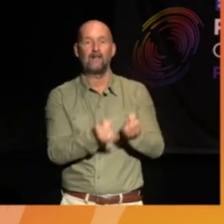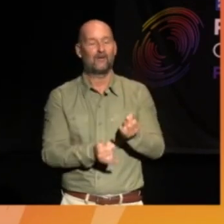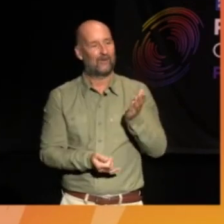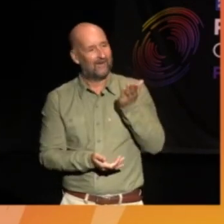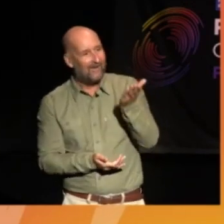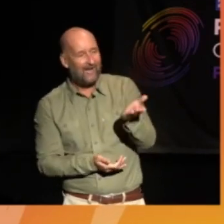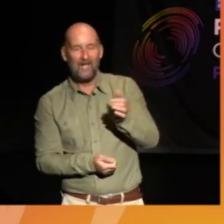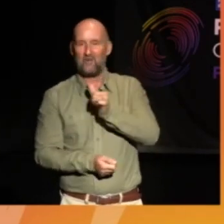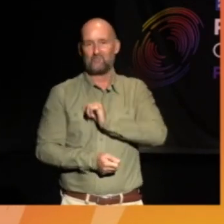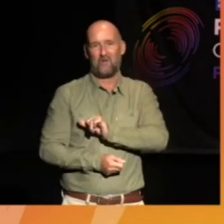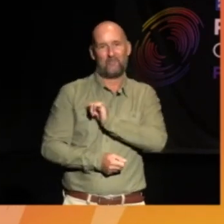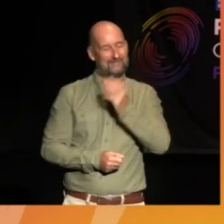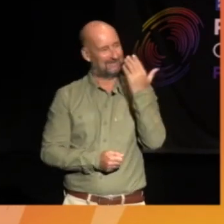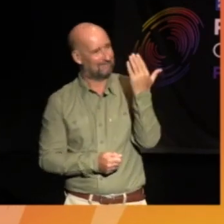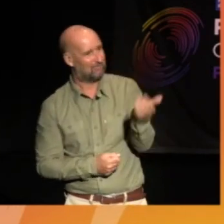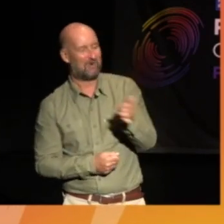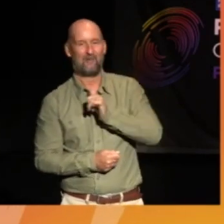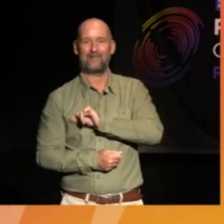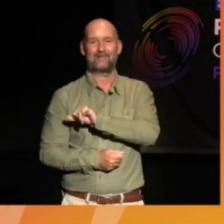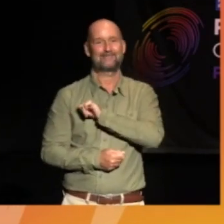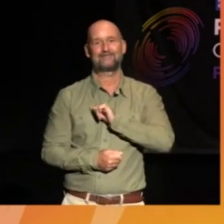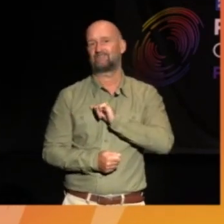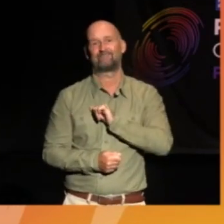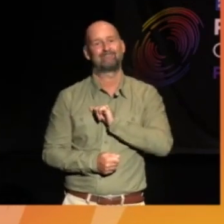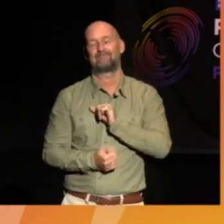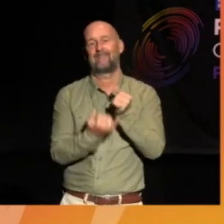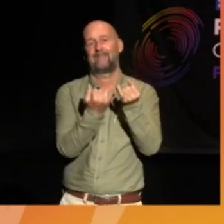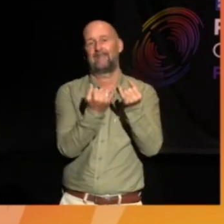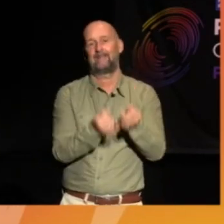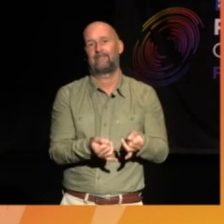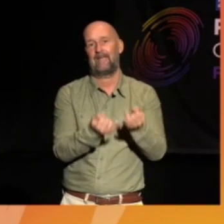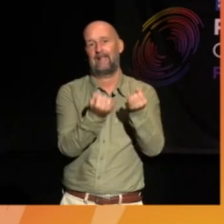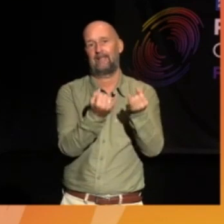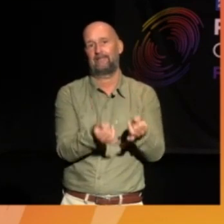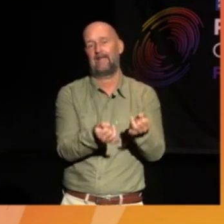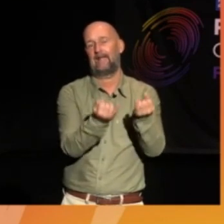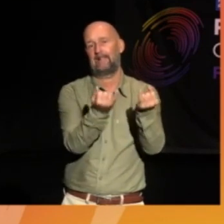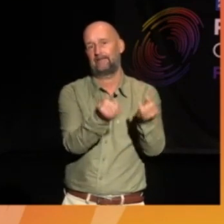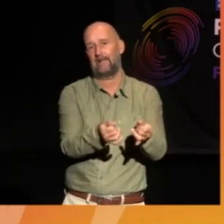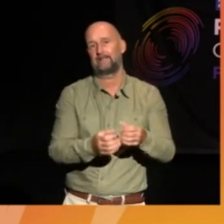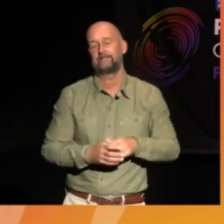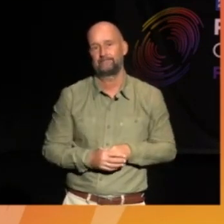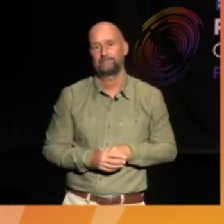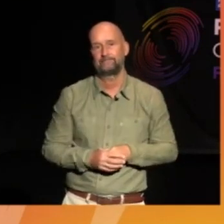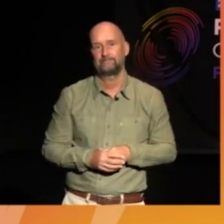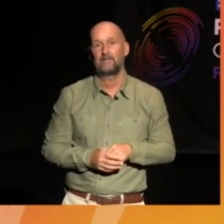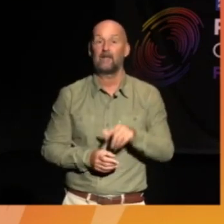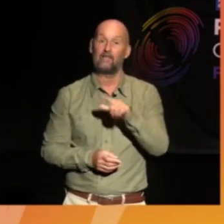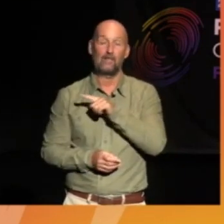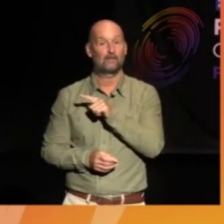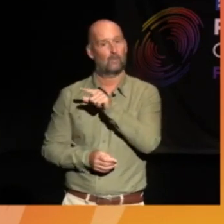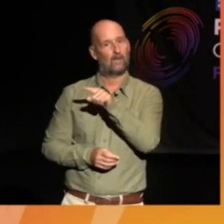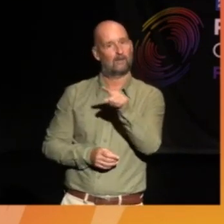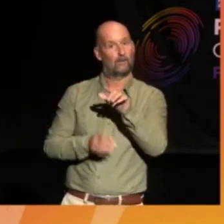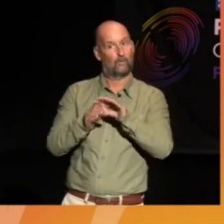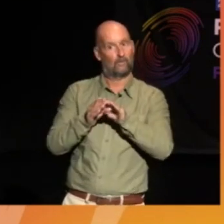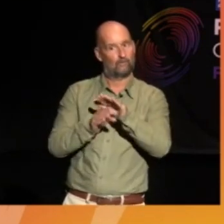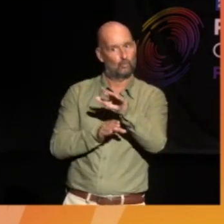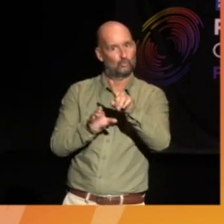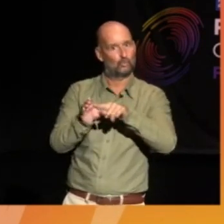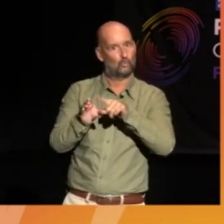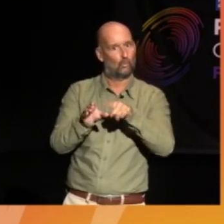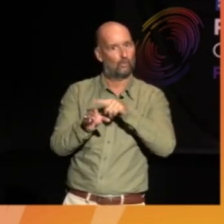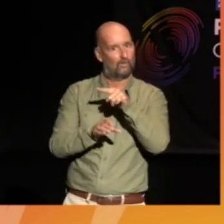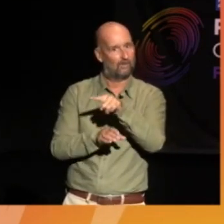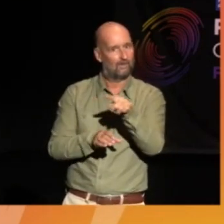promises, and that's why I have full faith in the young people, the youth, like